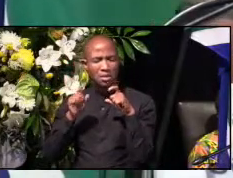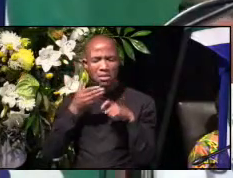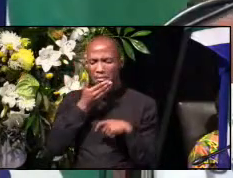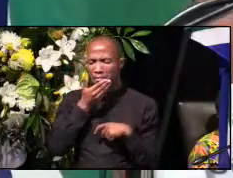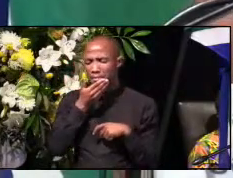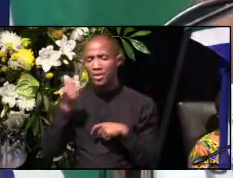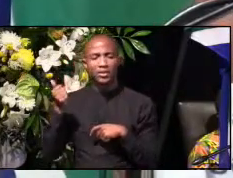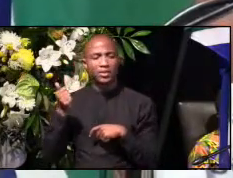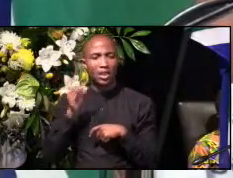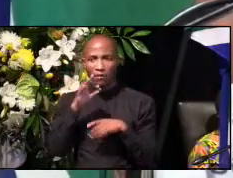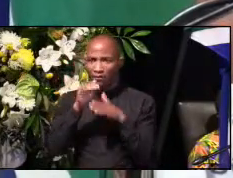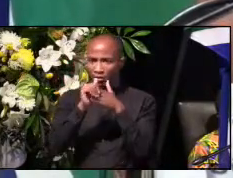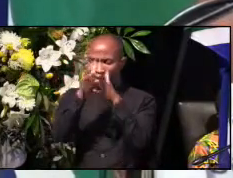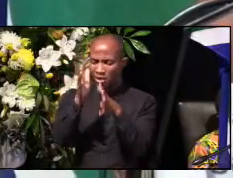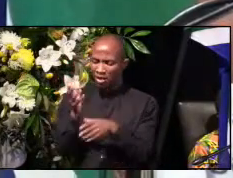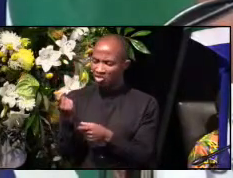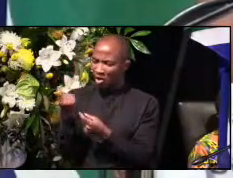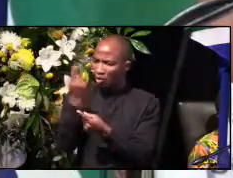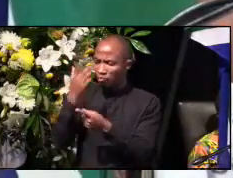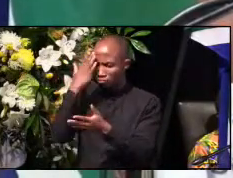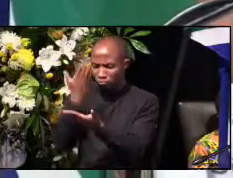leaders are left alone